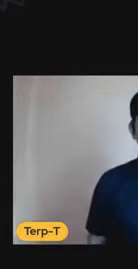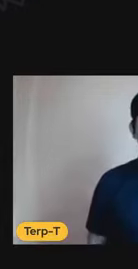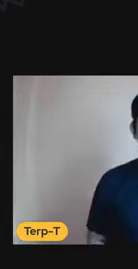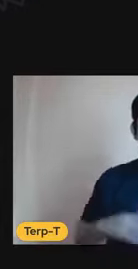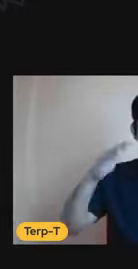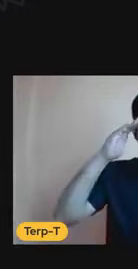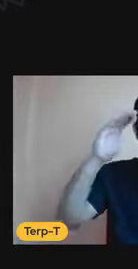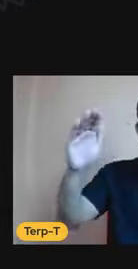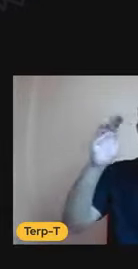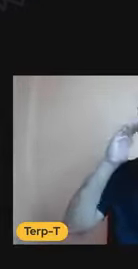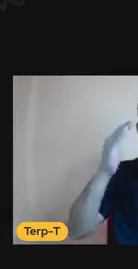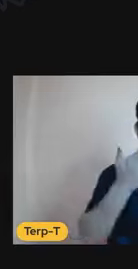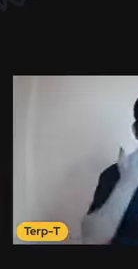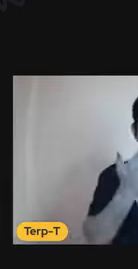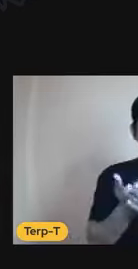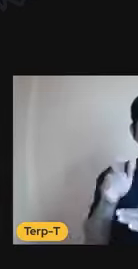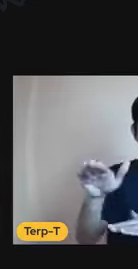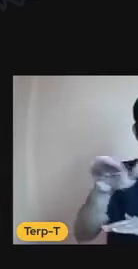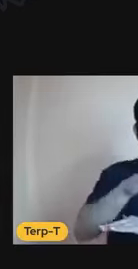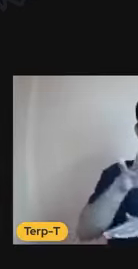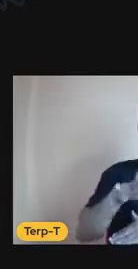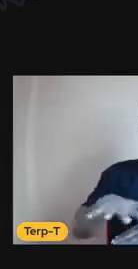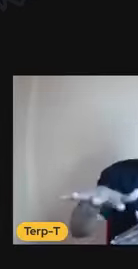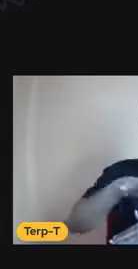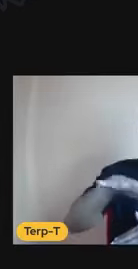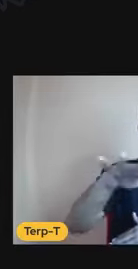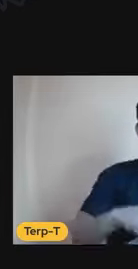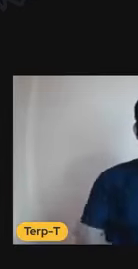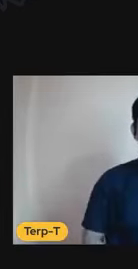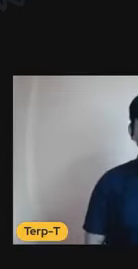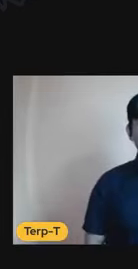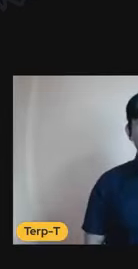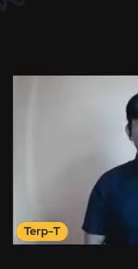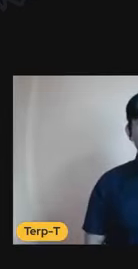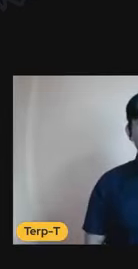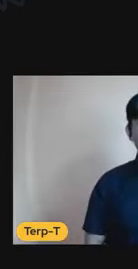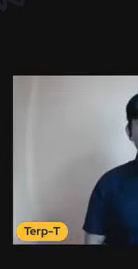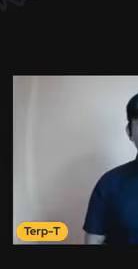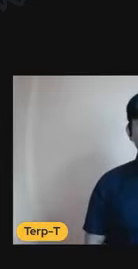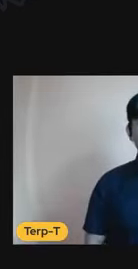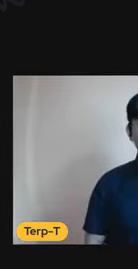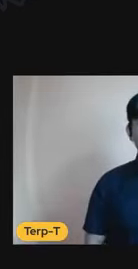Hello. Good afternoon, everyone. So